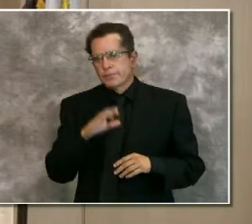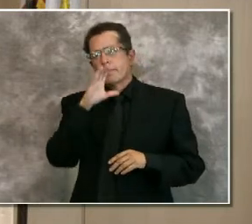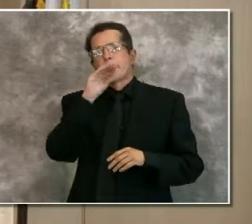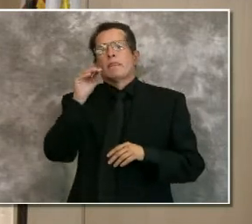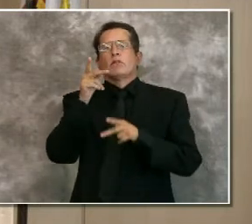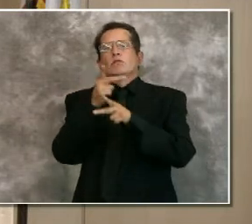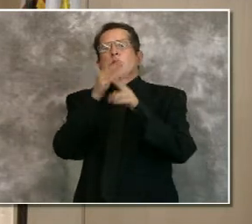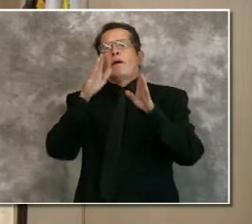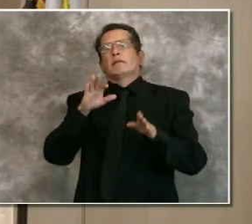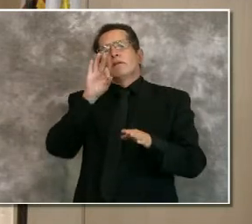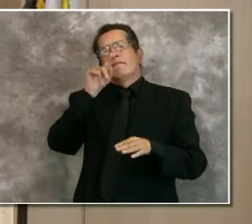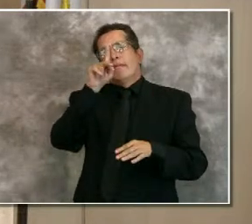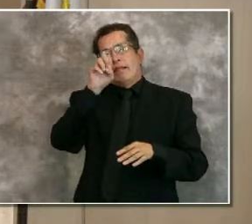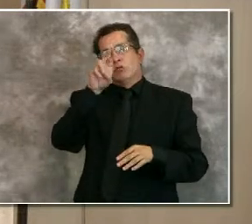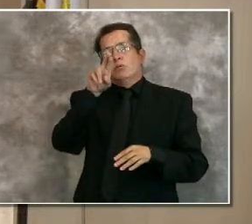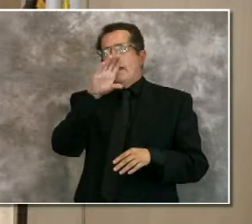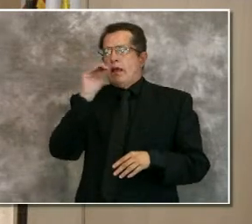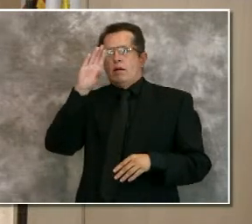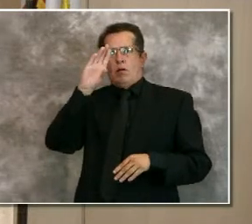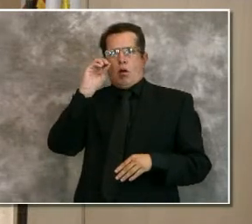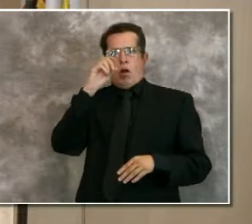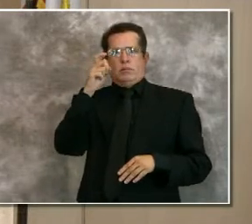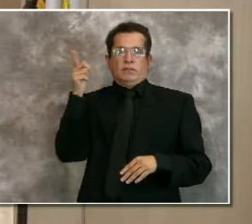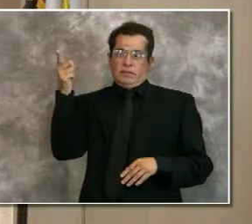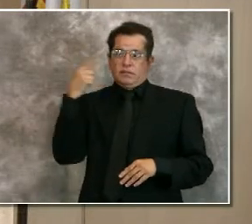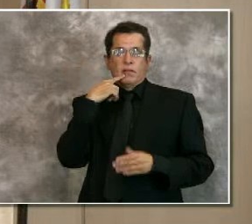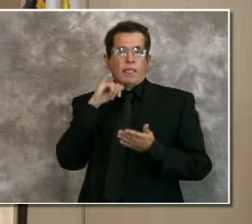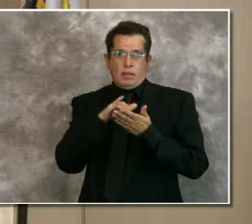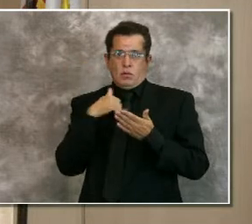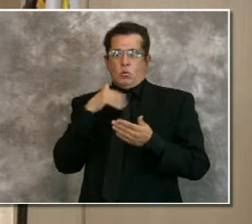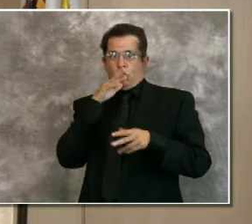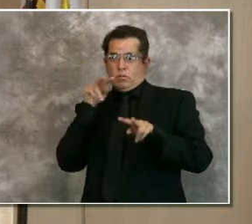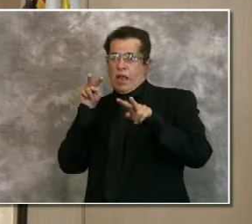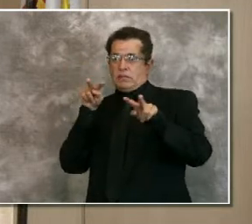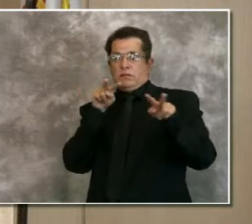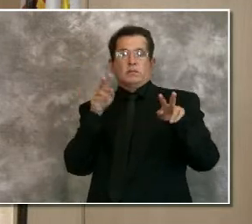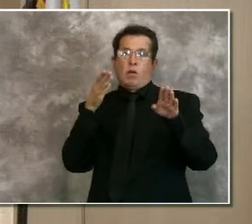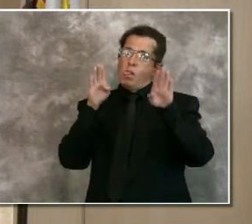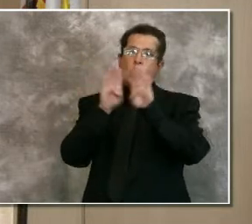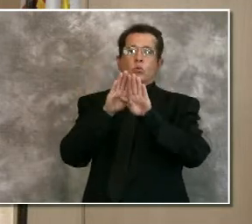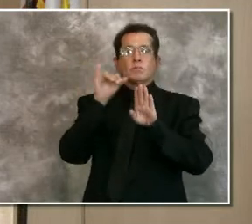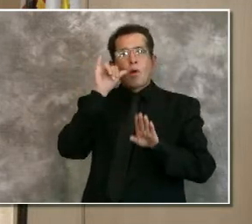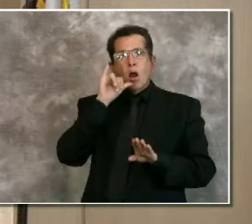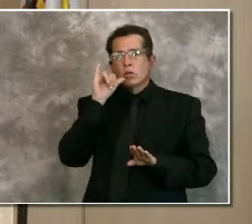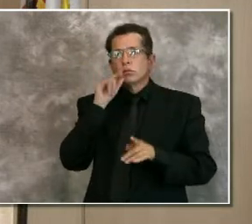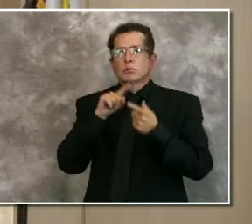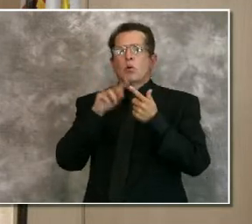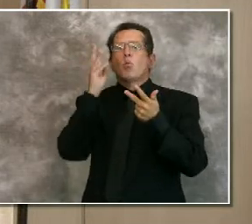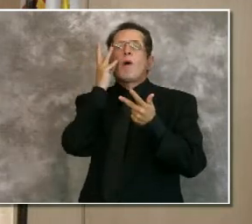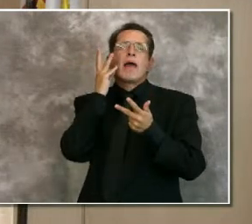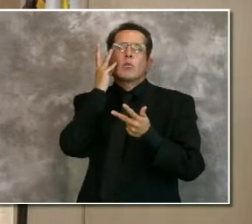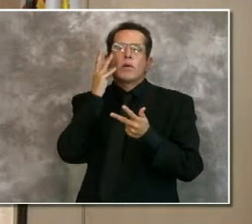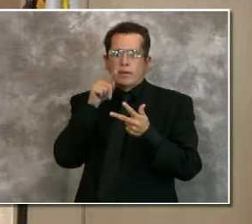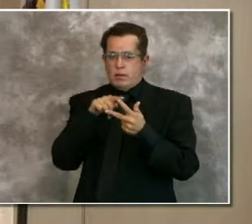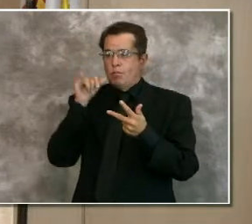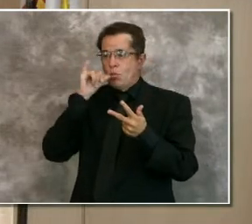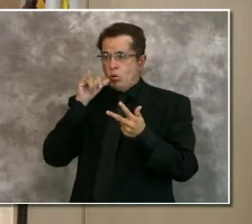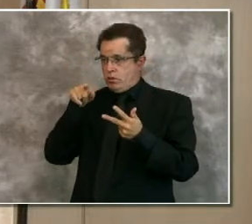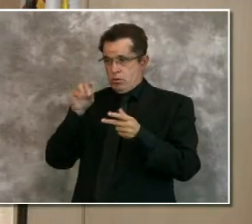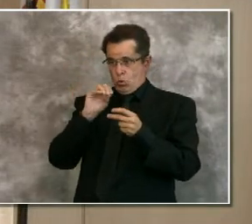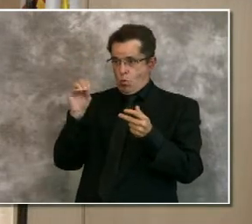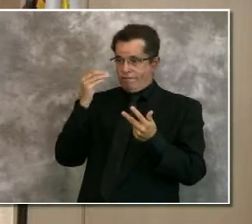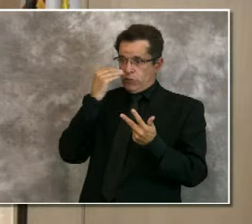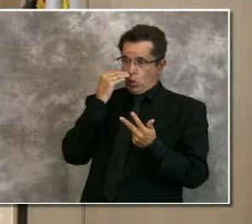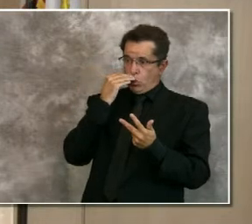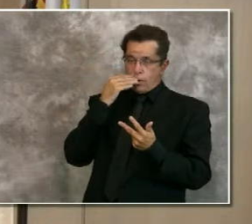Fletcher and Chairman Cox have indicated, we will take action to close bars, wineries, and breweries that do not serve